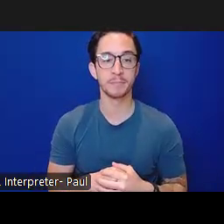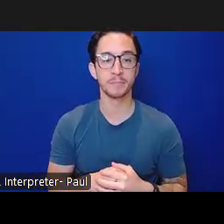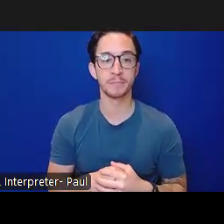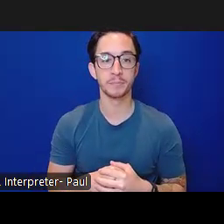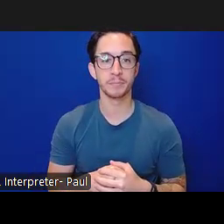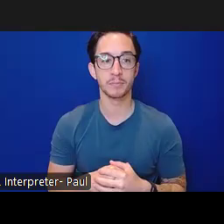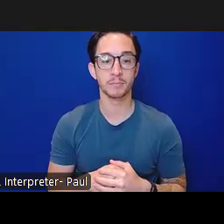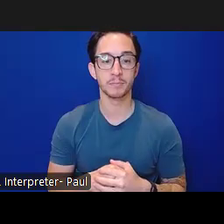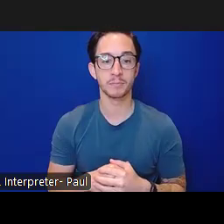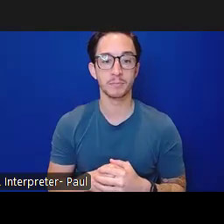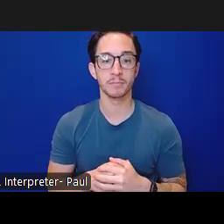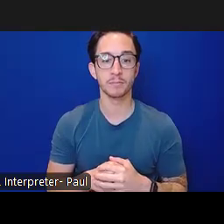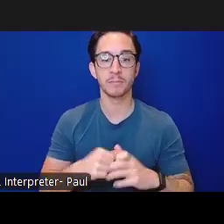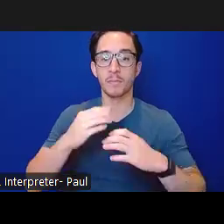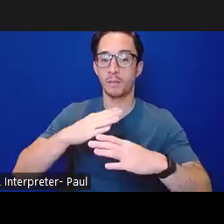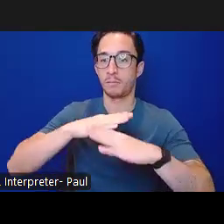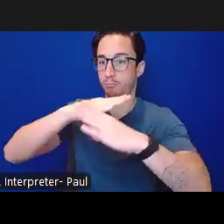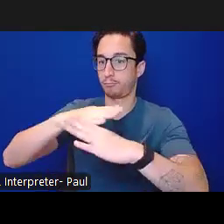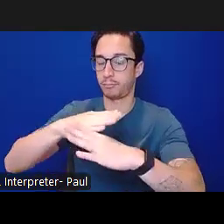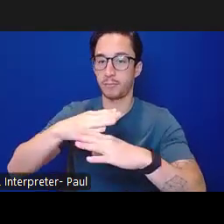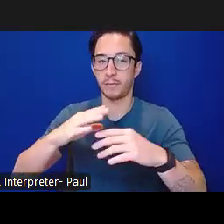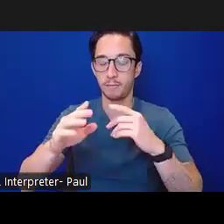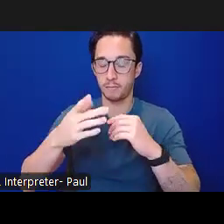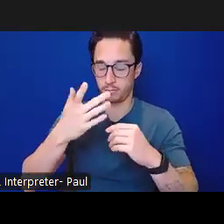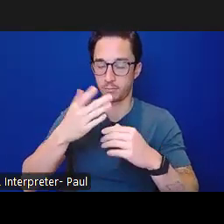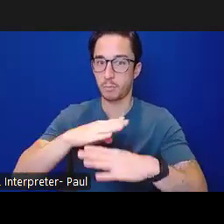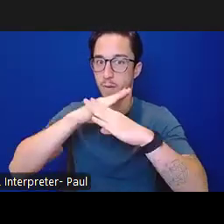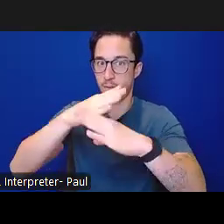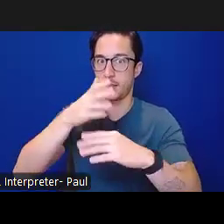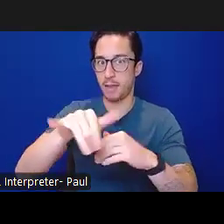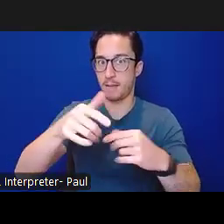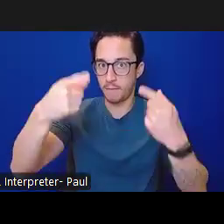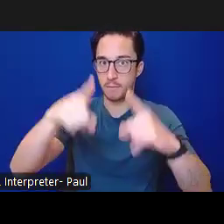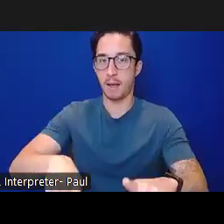To stop it from happening in the first place.